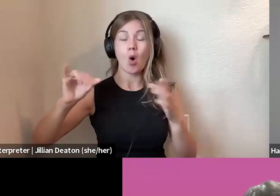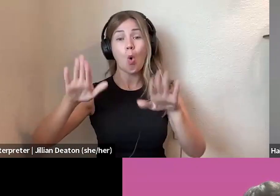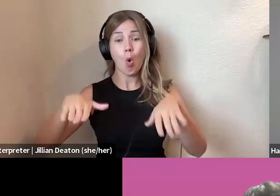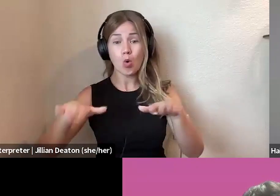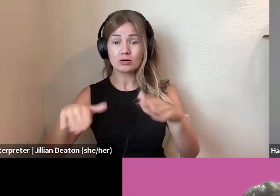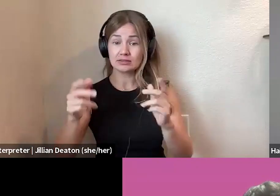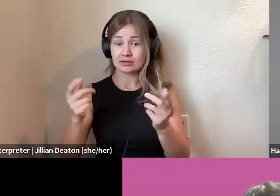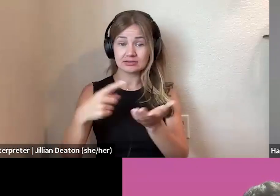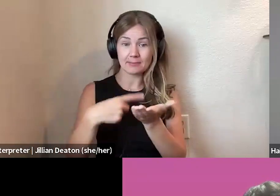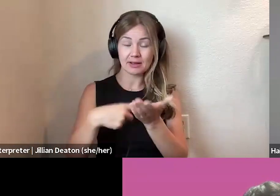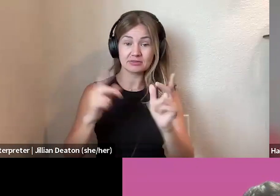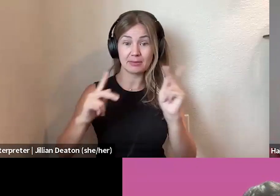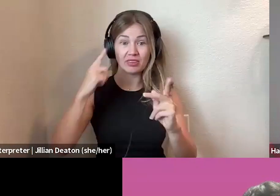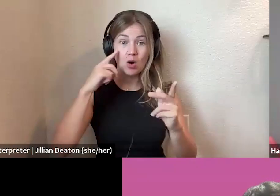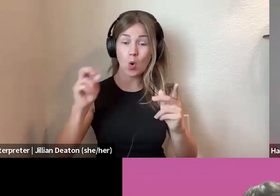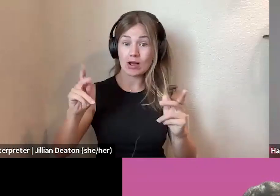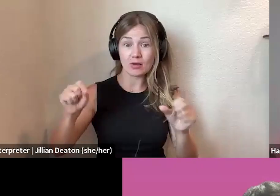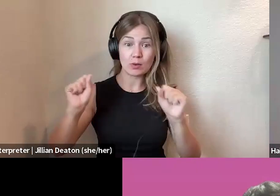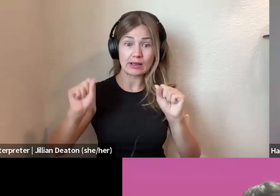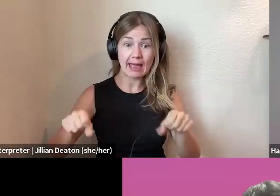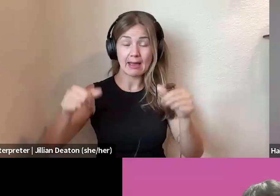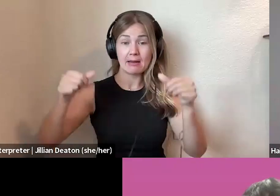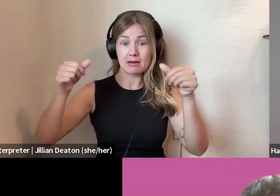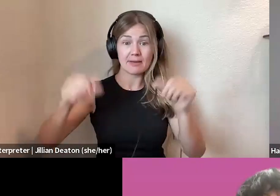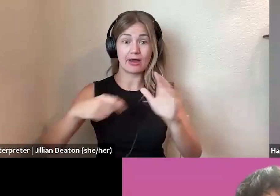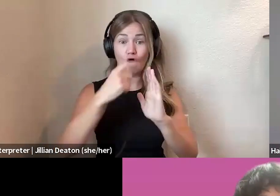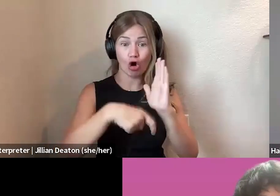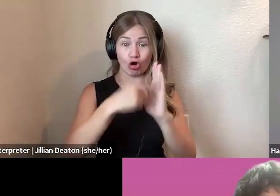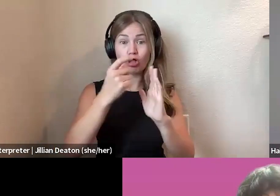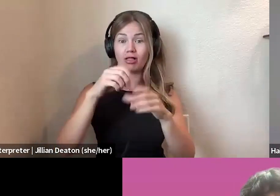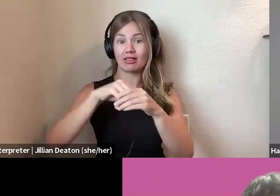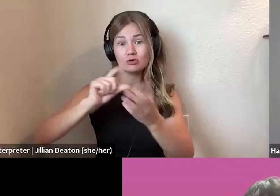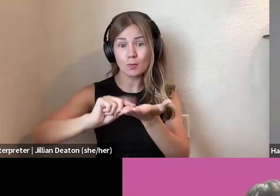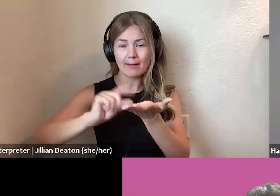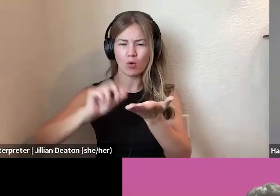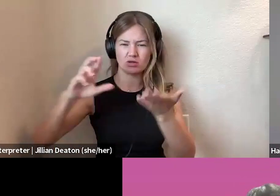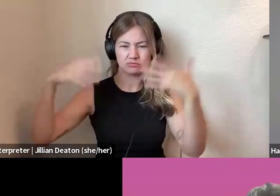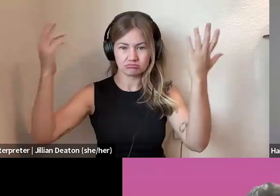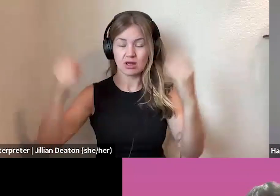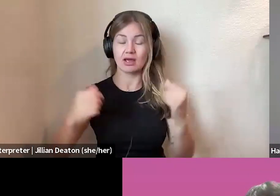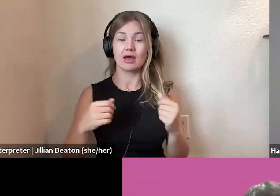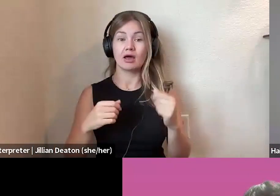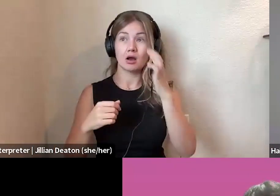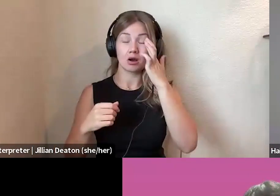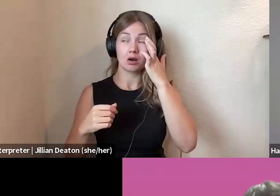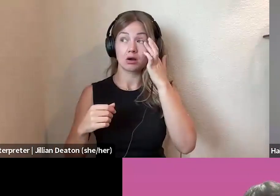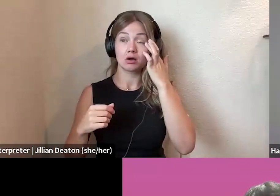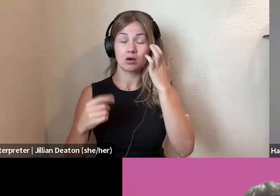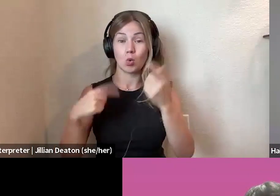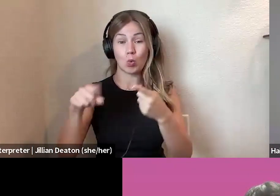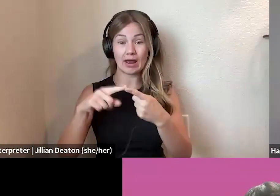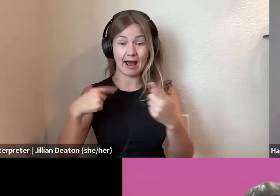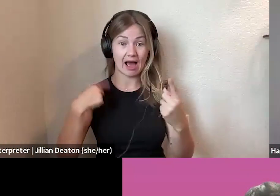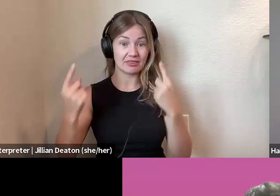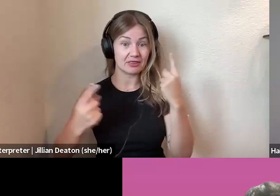Times or whatever, making stuff up. We can't wait to forward it after. When I think about engaging those constituents closest to me,